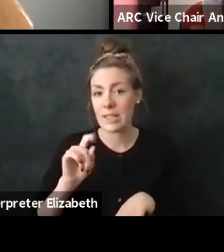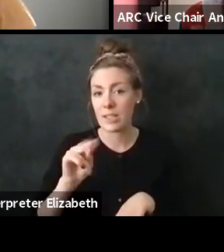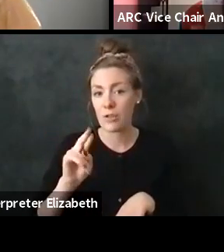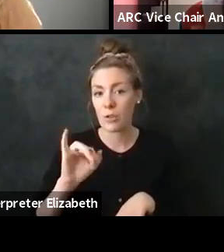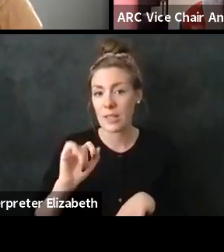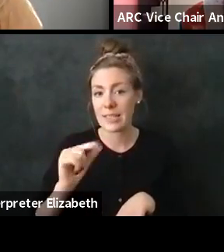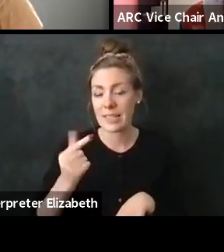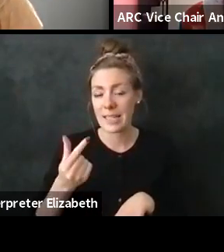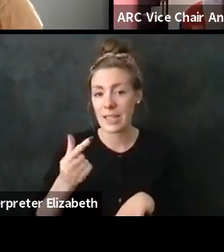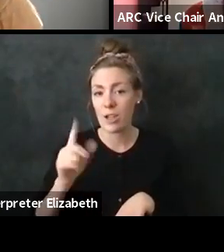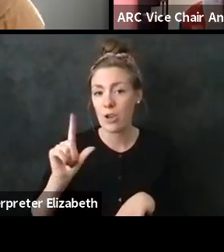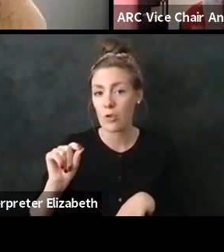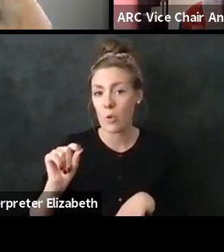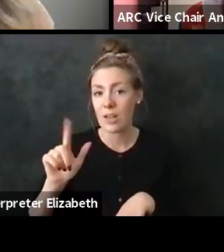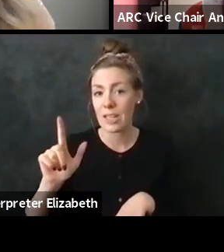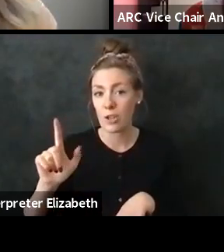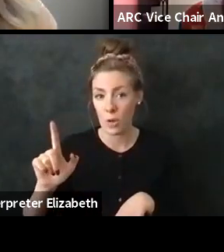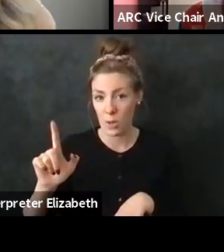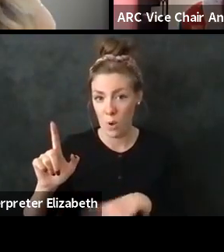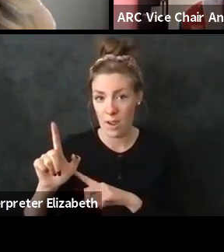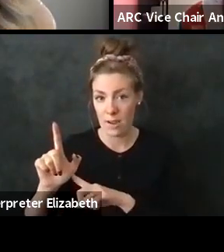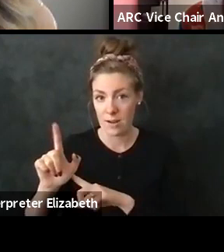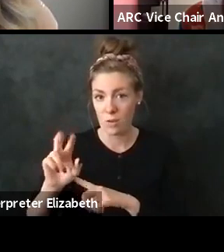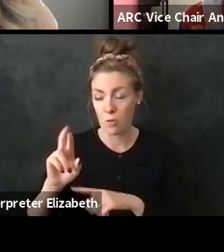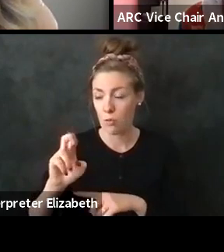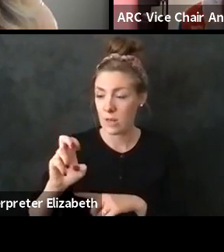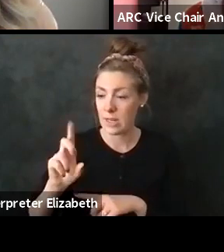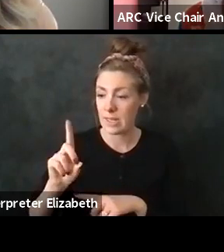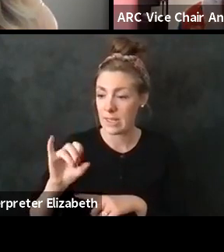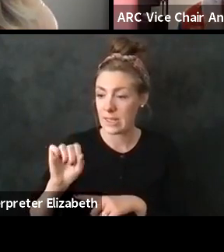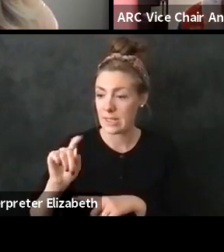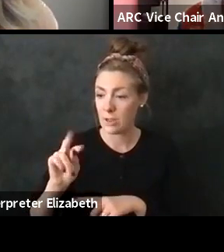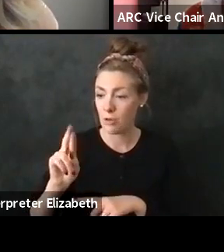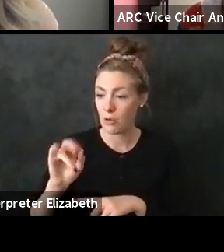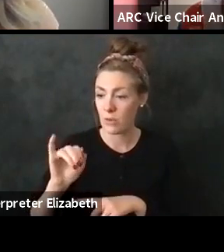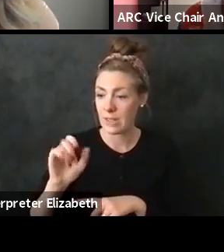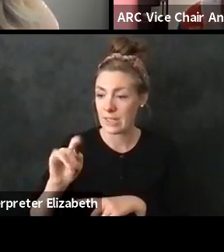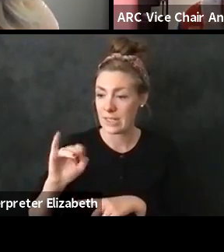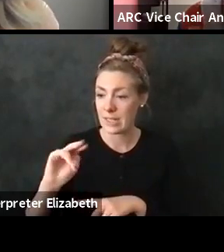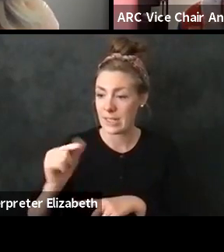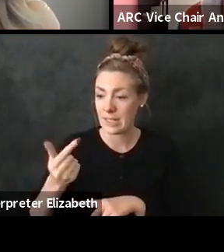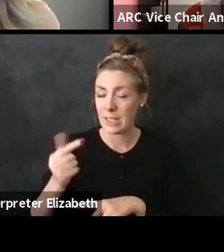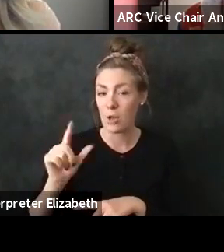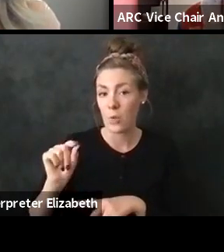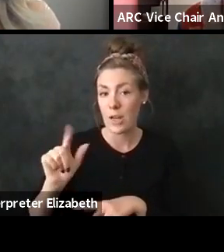redistricting2021, and that's the numbers 2021, so redistricting2021 at